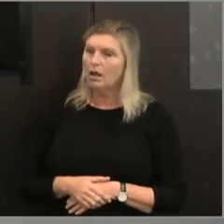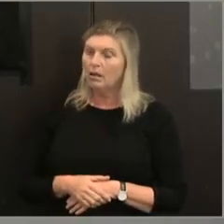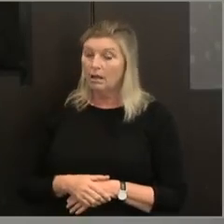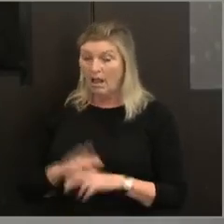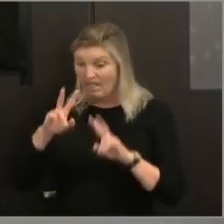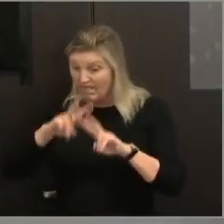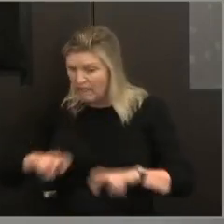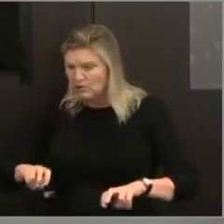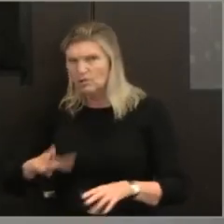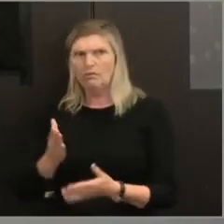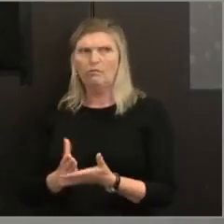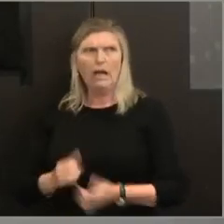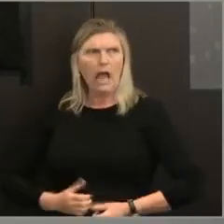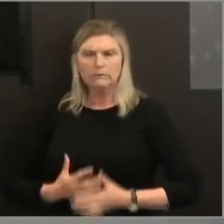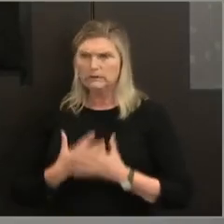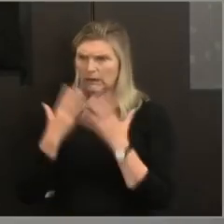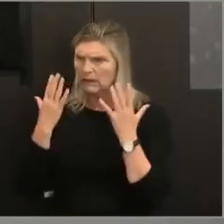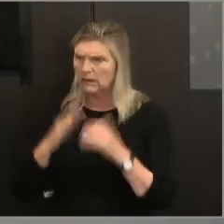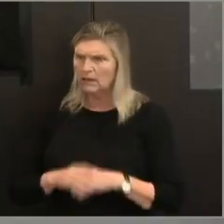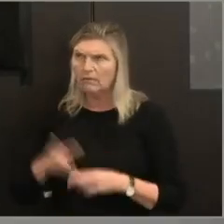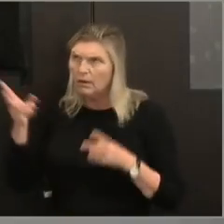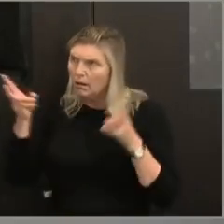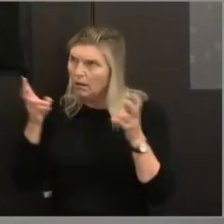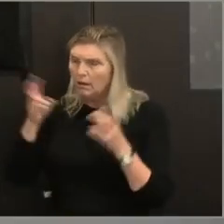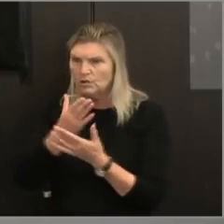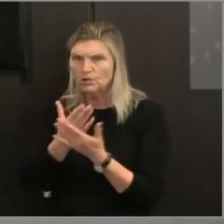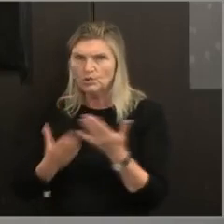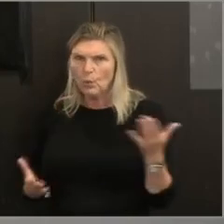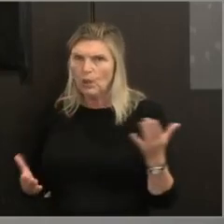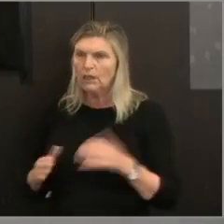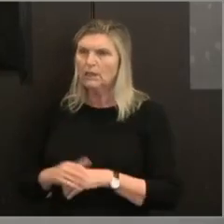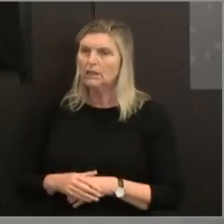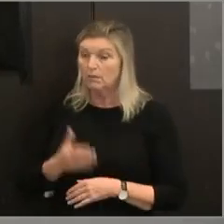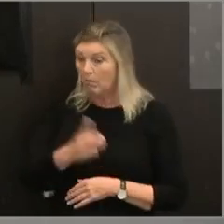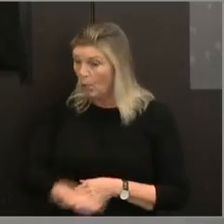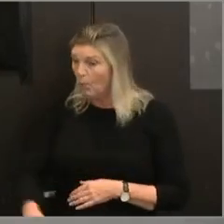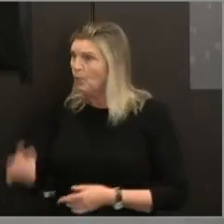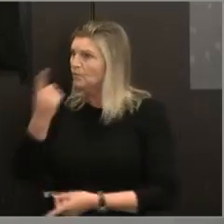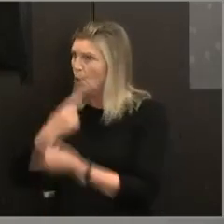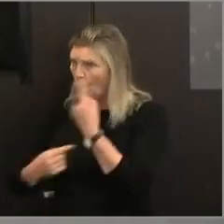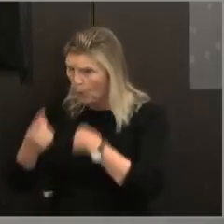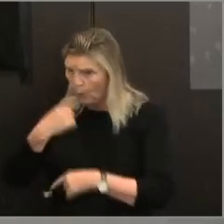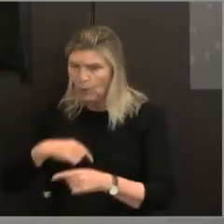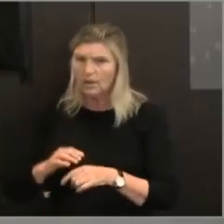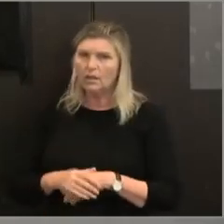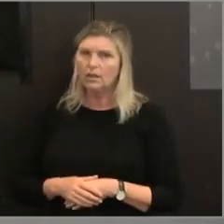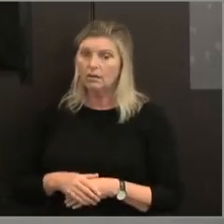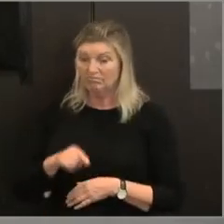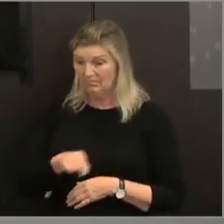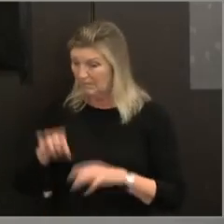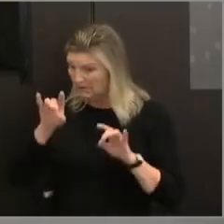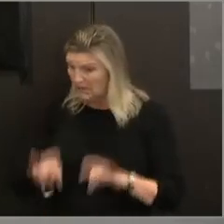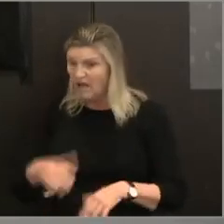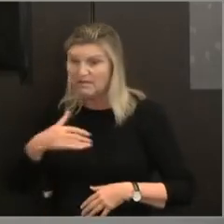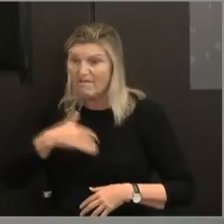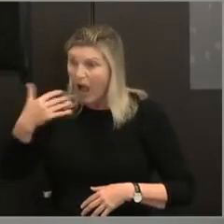distressing because of the stories of hurt that have been shared by mokopuna who have done harm and those who have